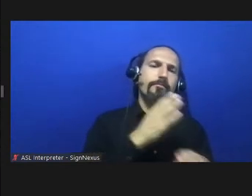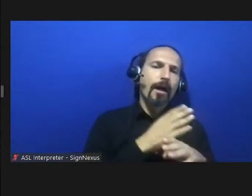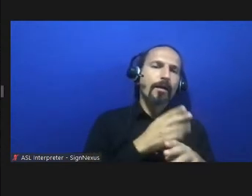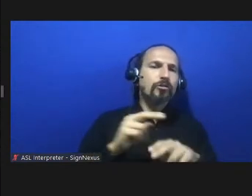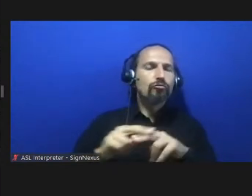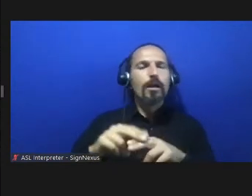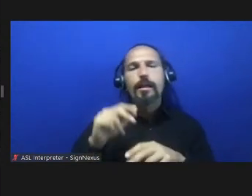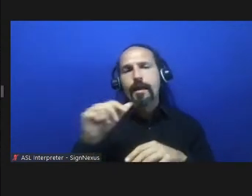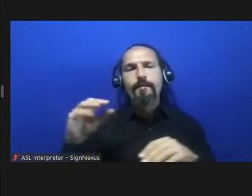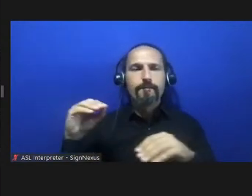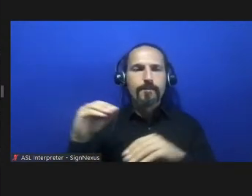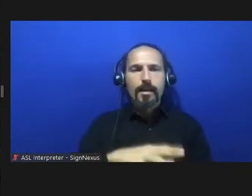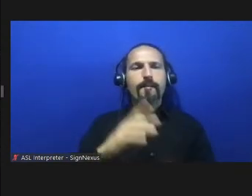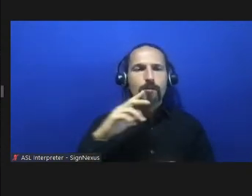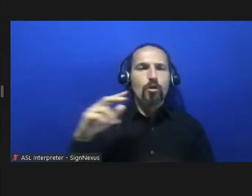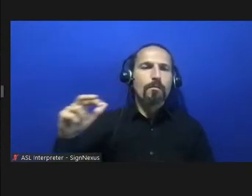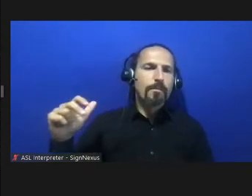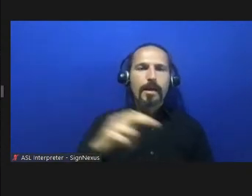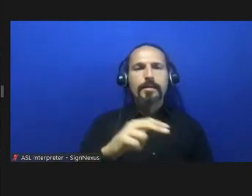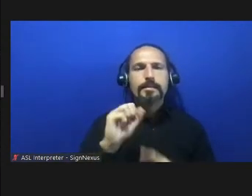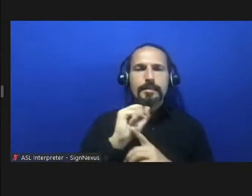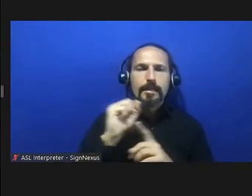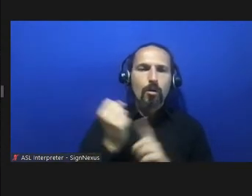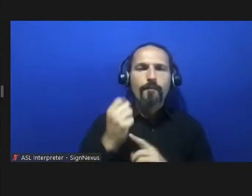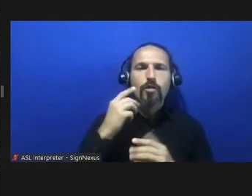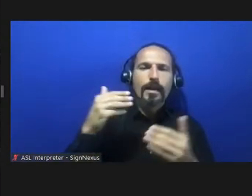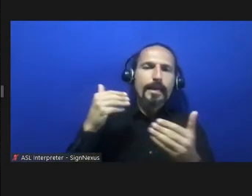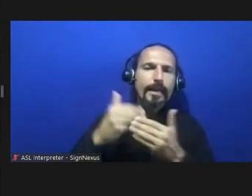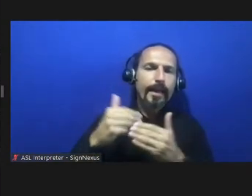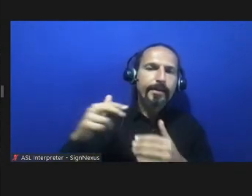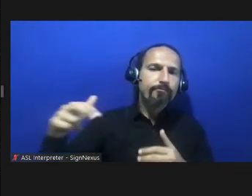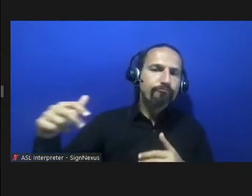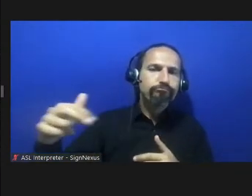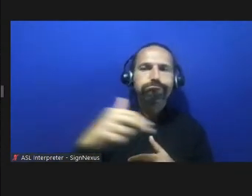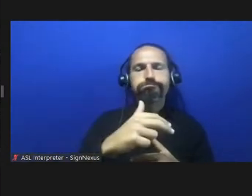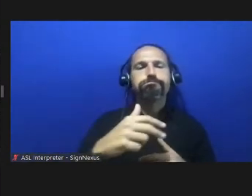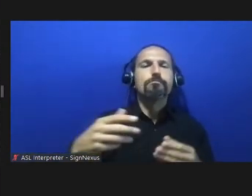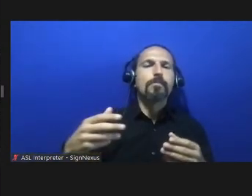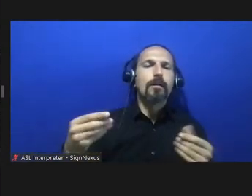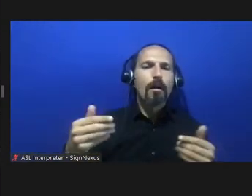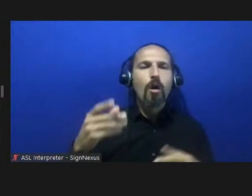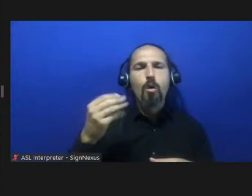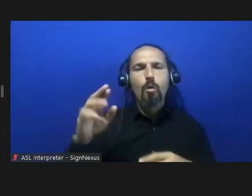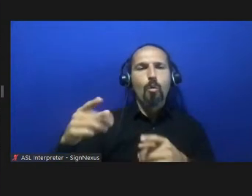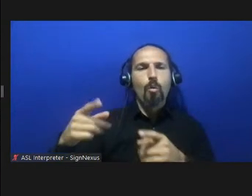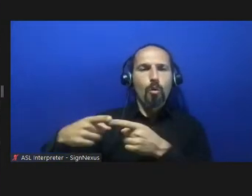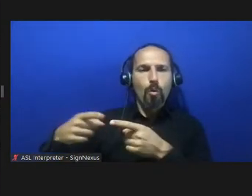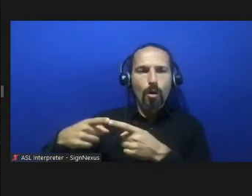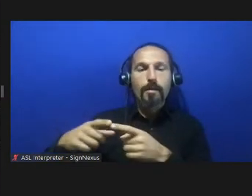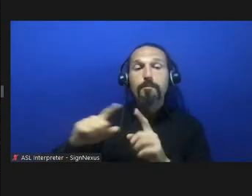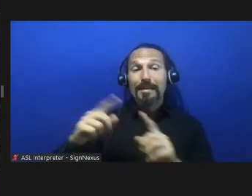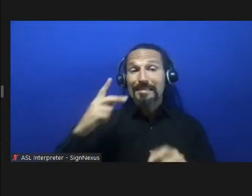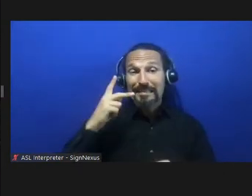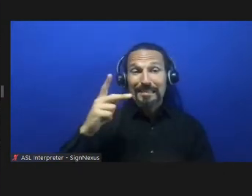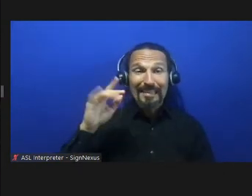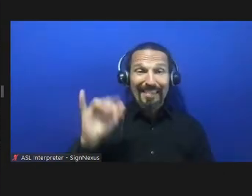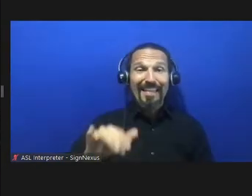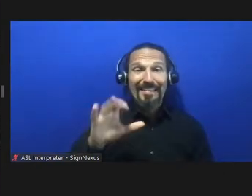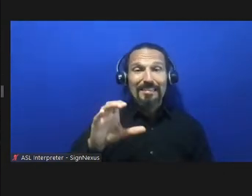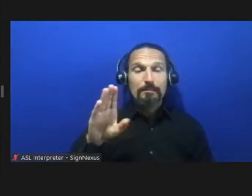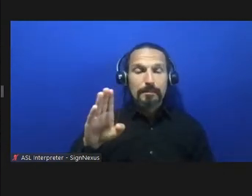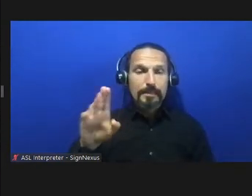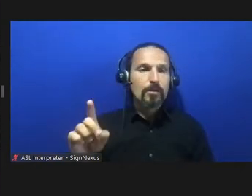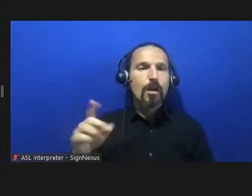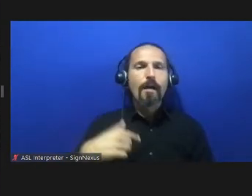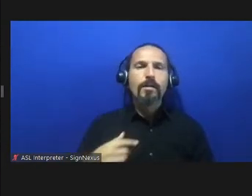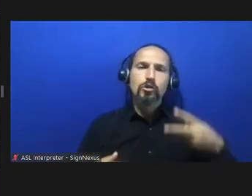not adversely affect pedestrian conditions on nearby sidewalks crosswalks or corners but within the manhattan central business district there